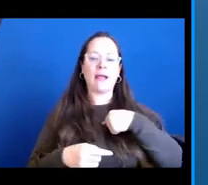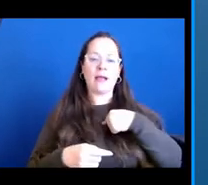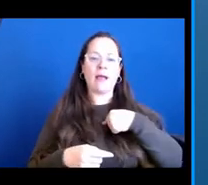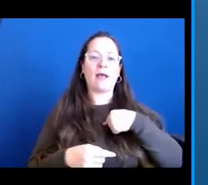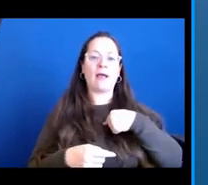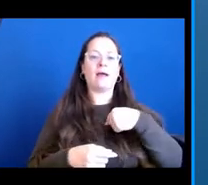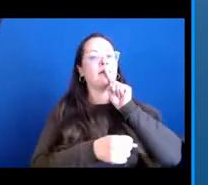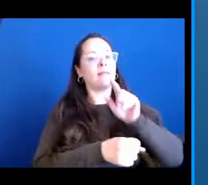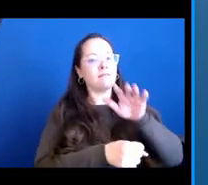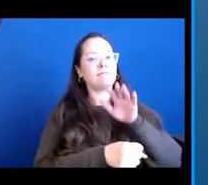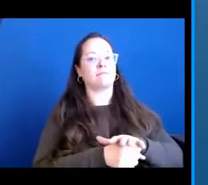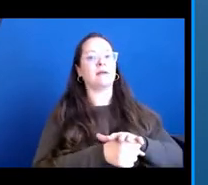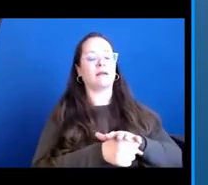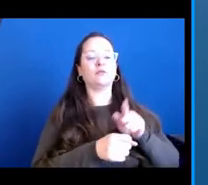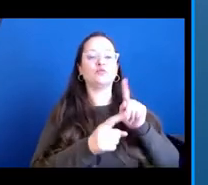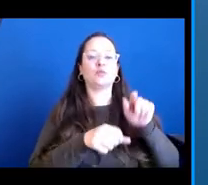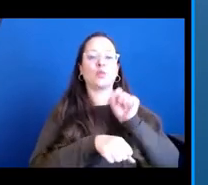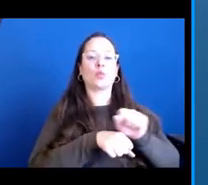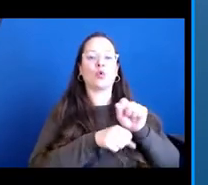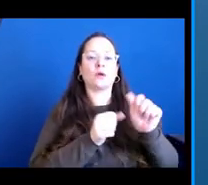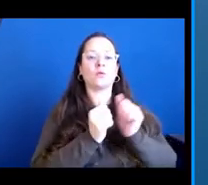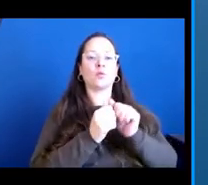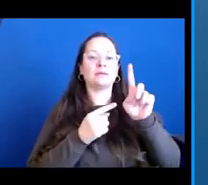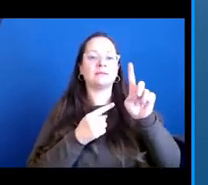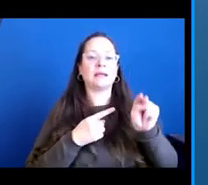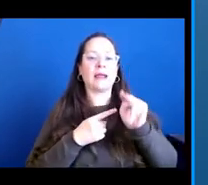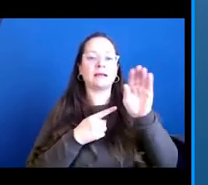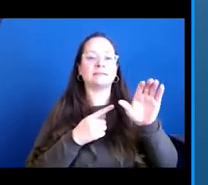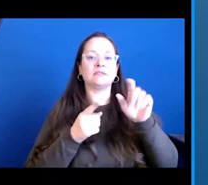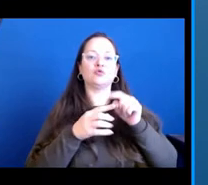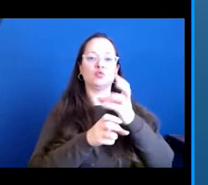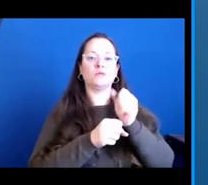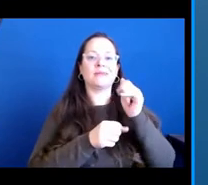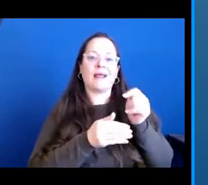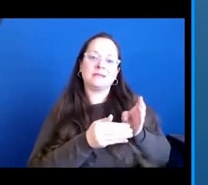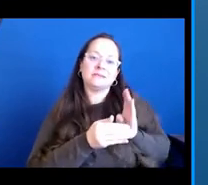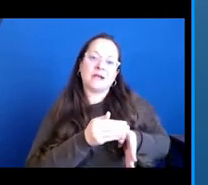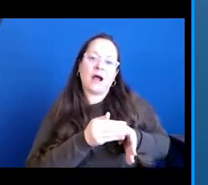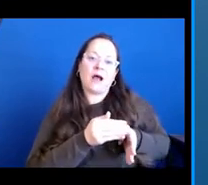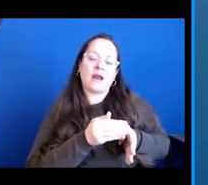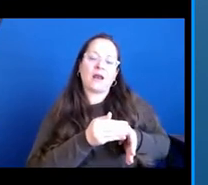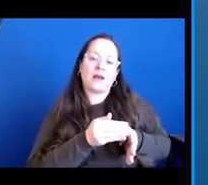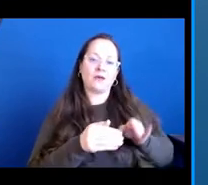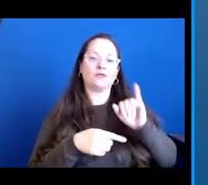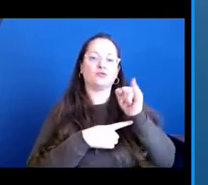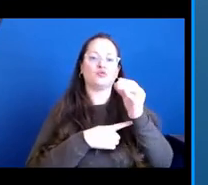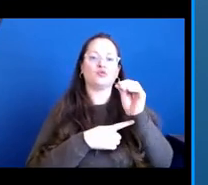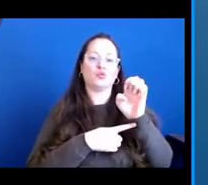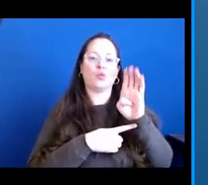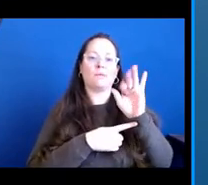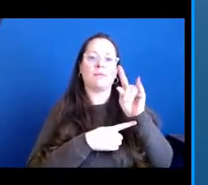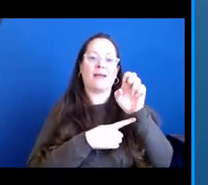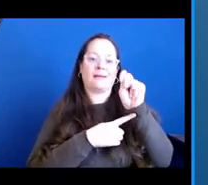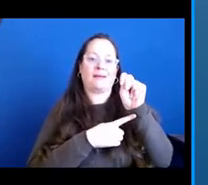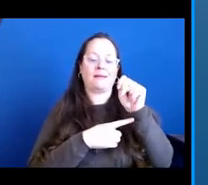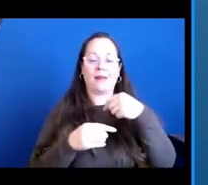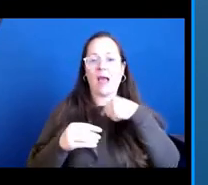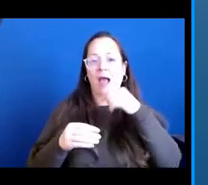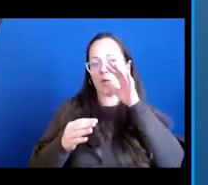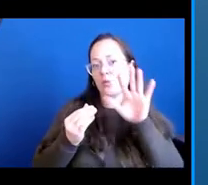working with the DNC to get this done sincerely Joe Biden and I would add President Joe